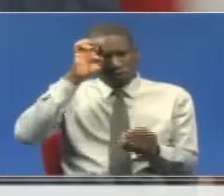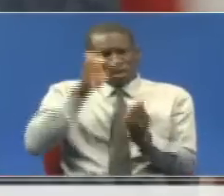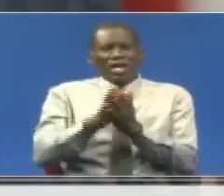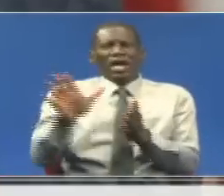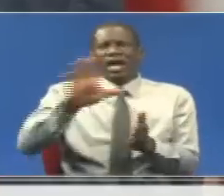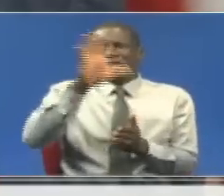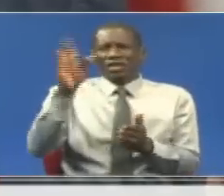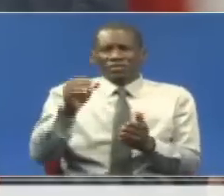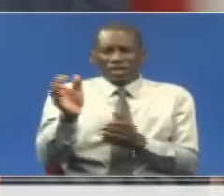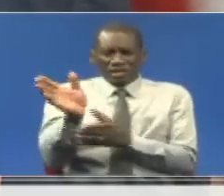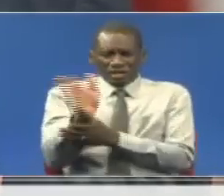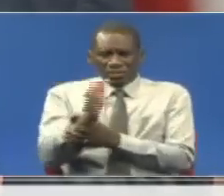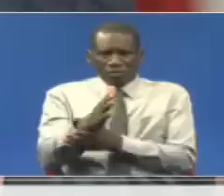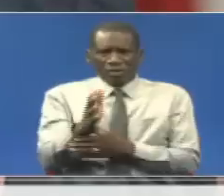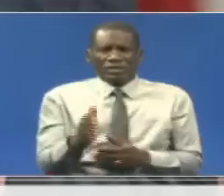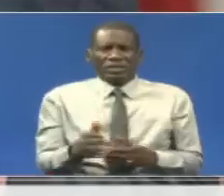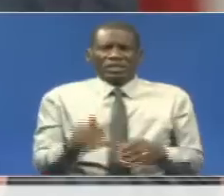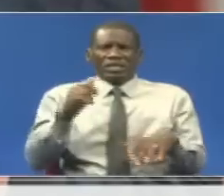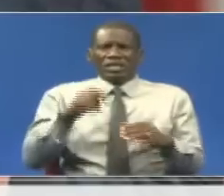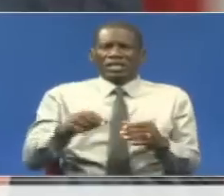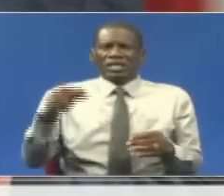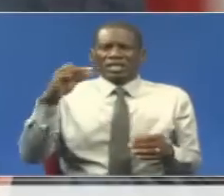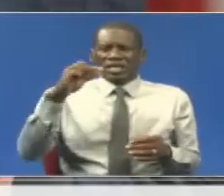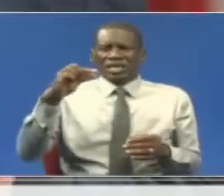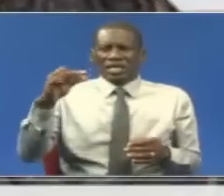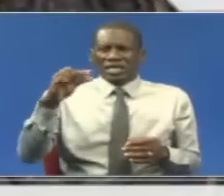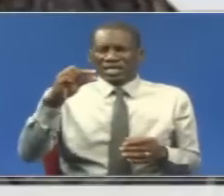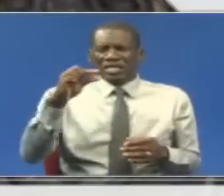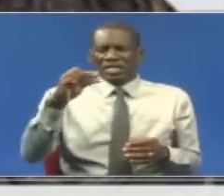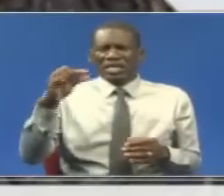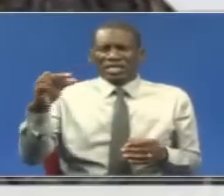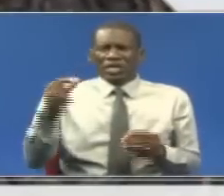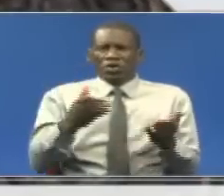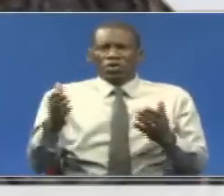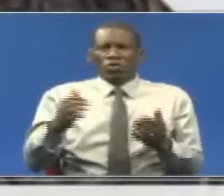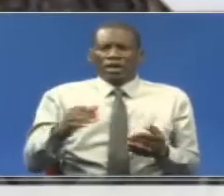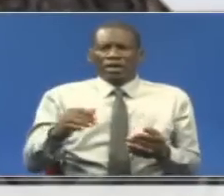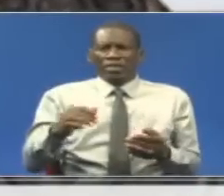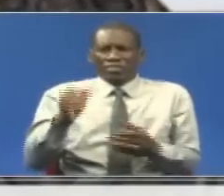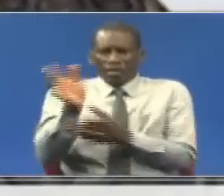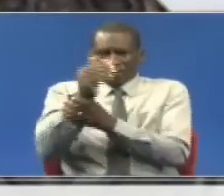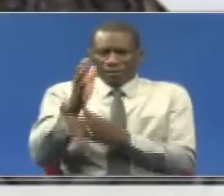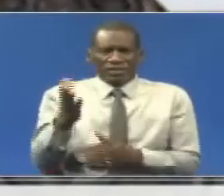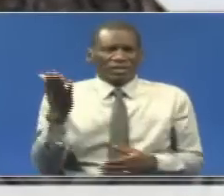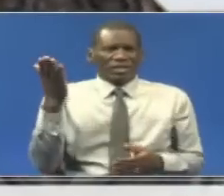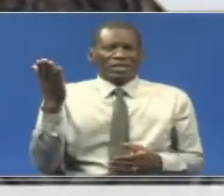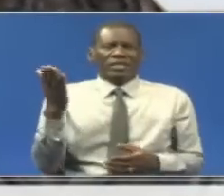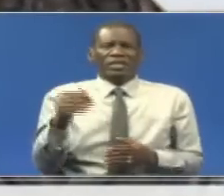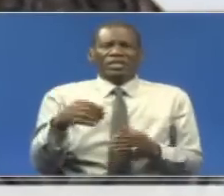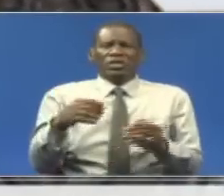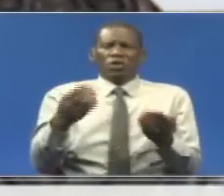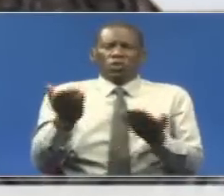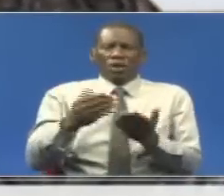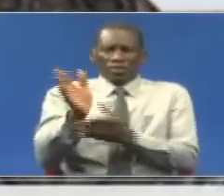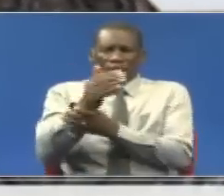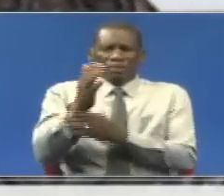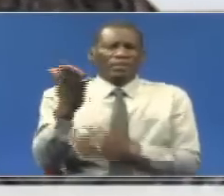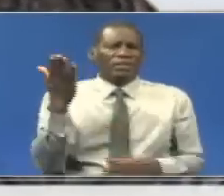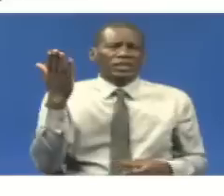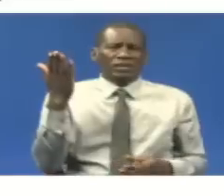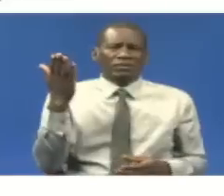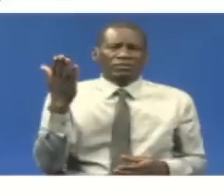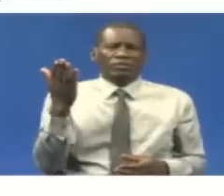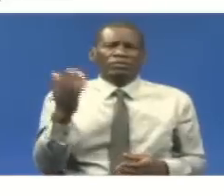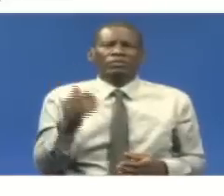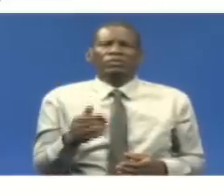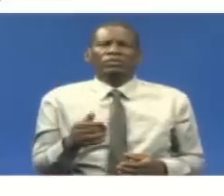African diplomats in Gigiri, where the envoy Dragos, as I mentioned him earlier, Dragos Virel